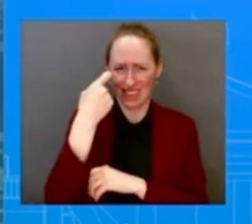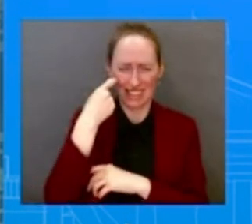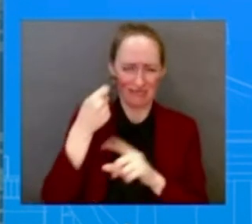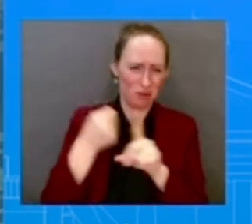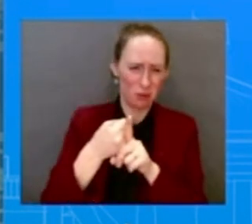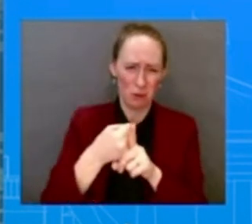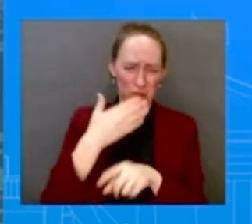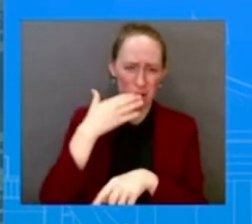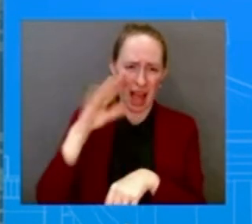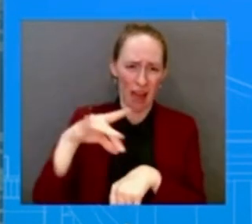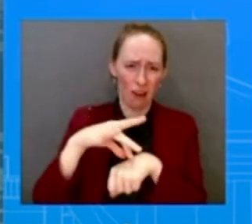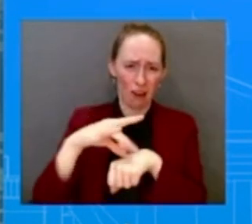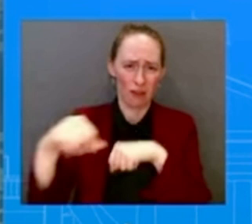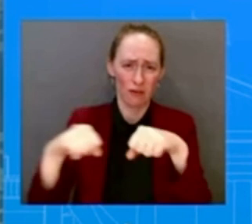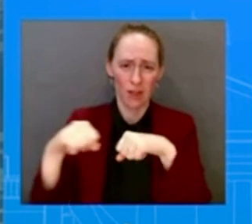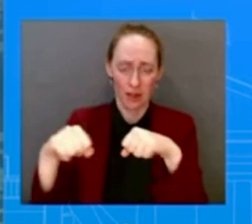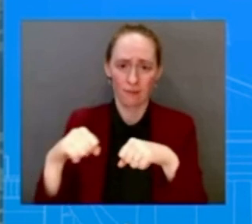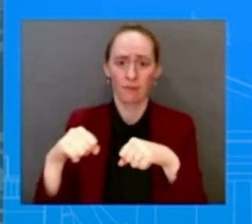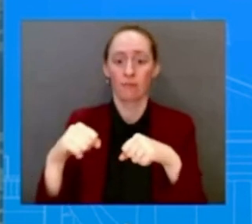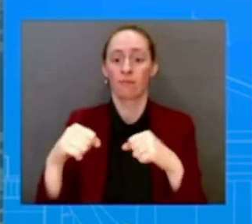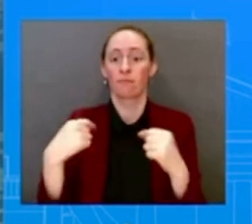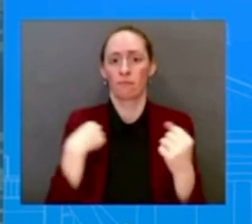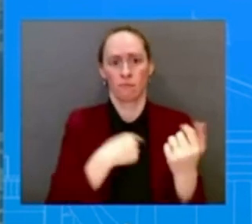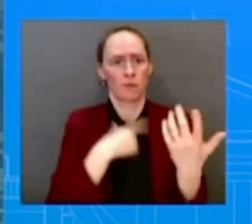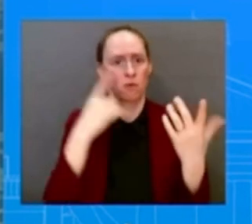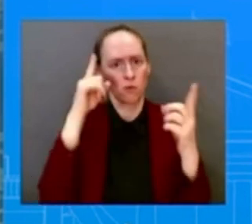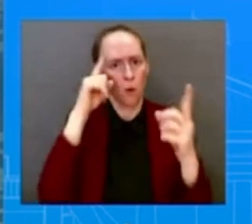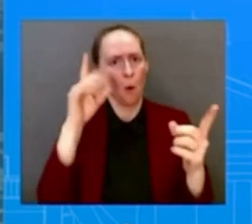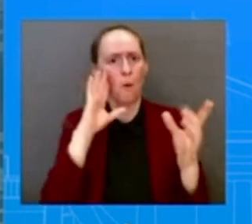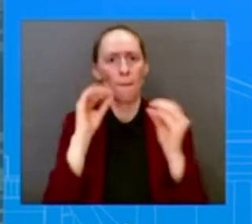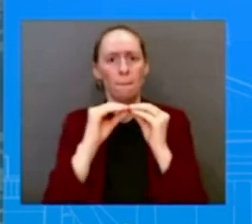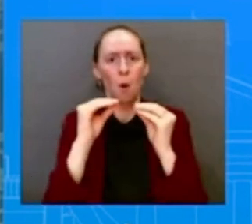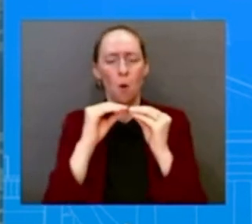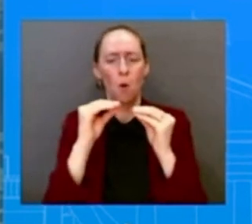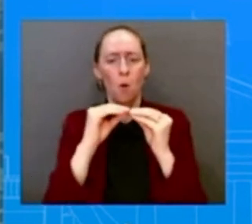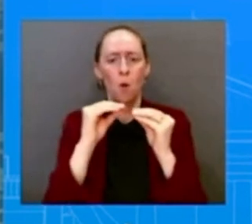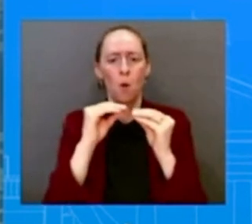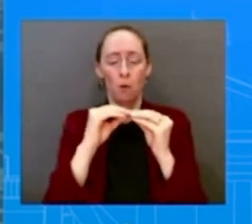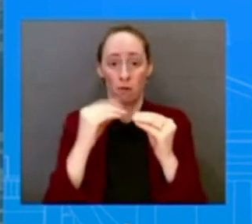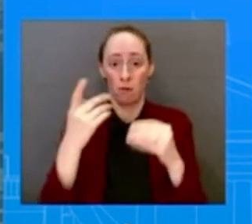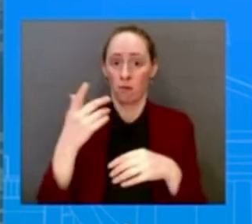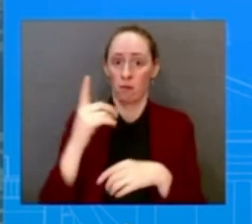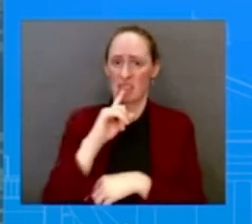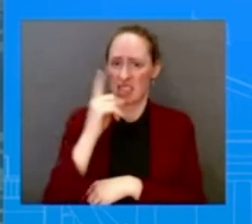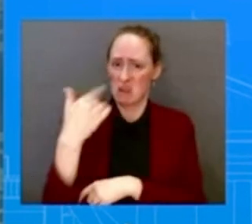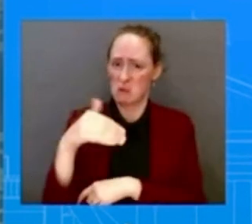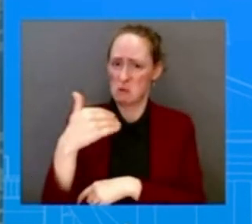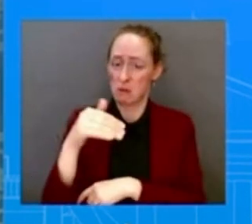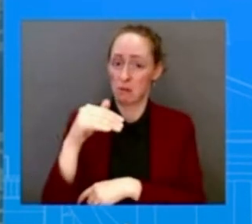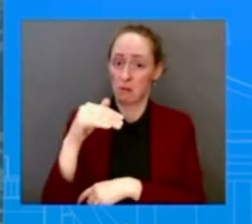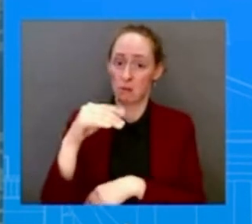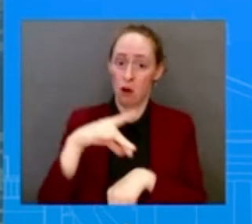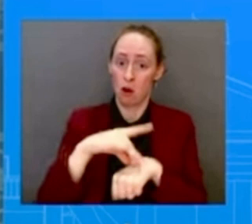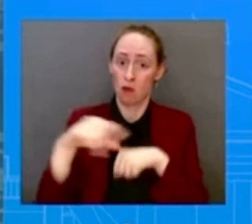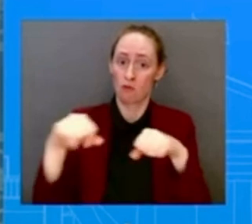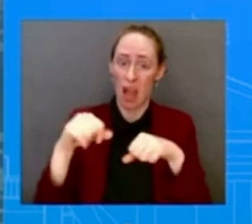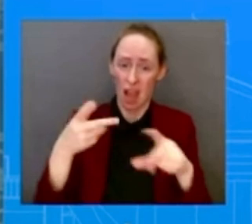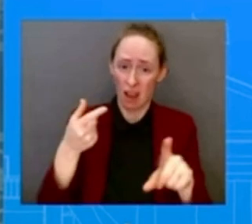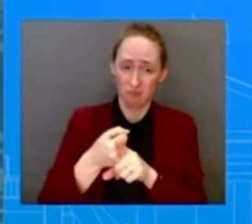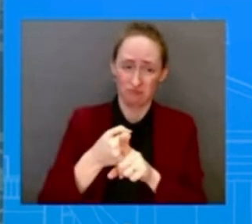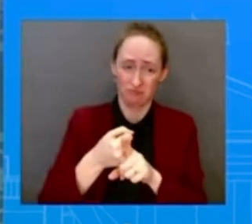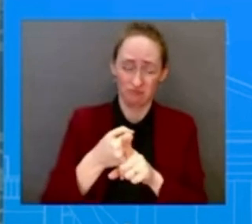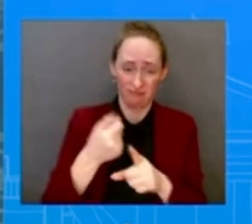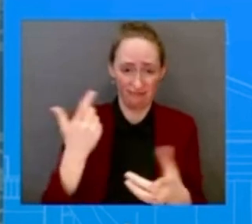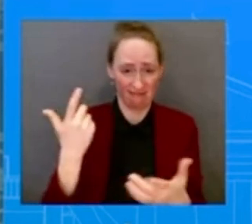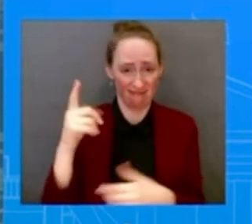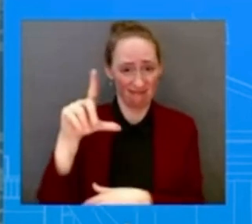to these earthquakes that have now killed more than 20,000 people in Turkey and Syria, including, that we know of,